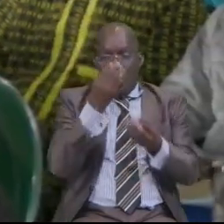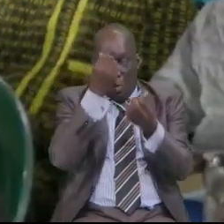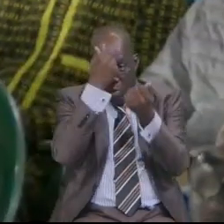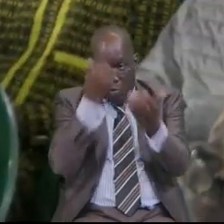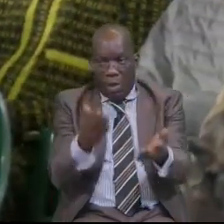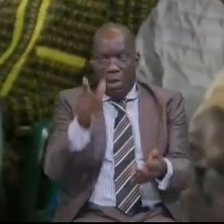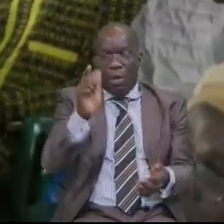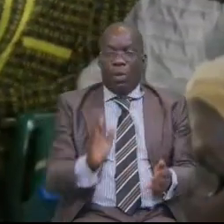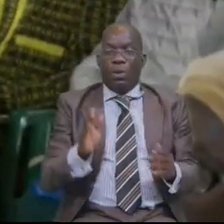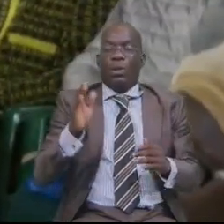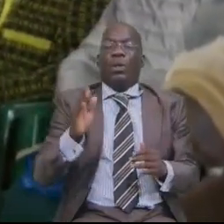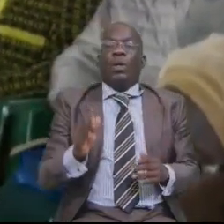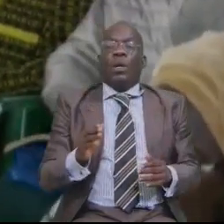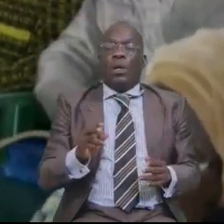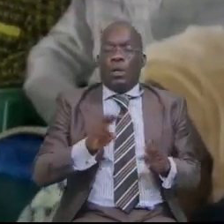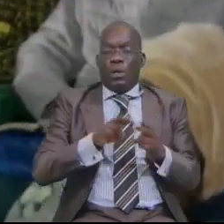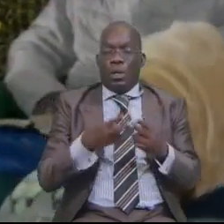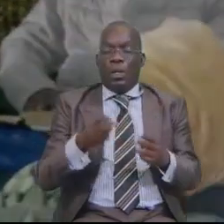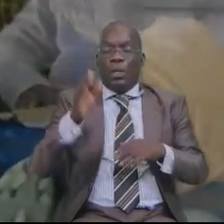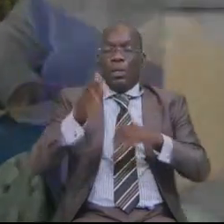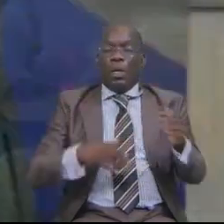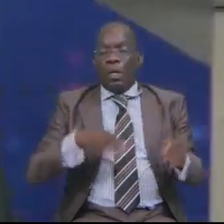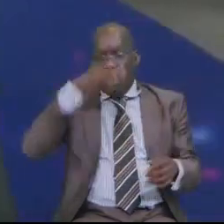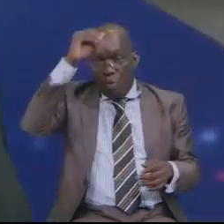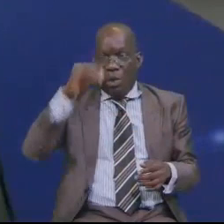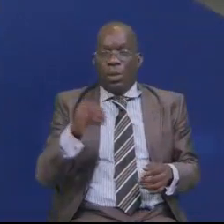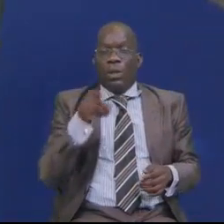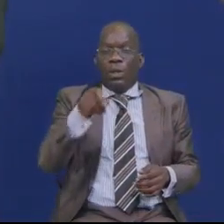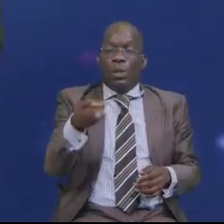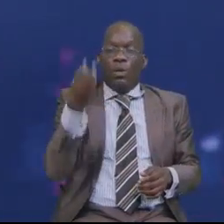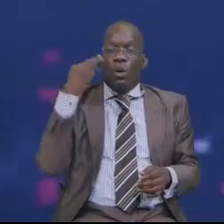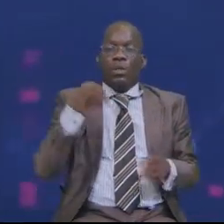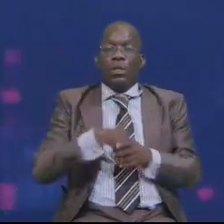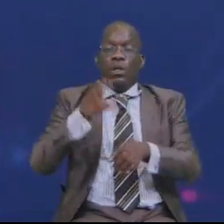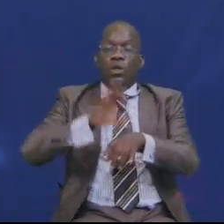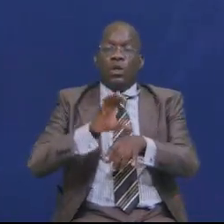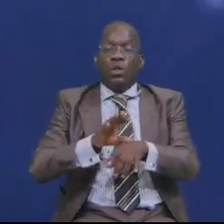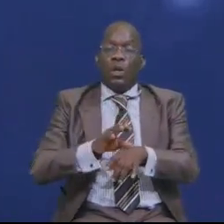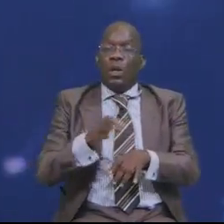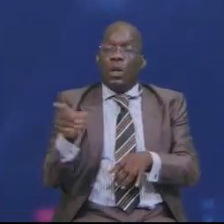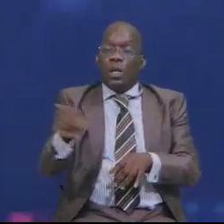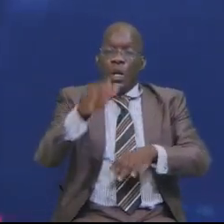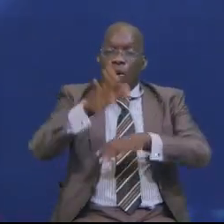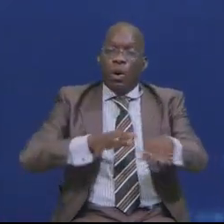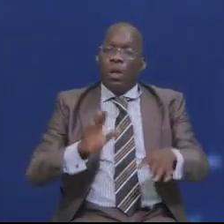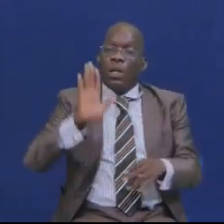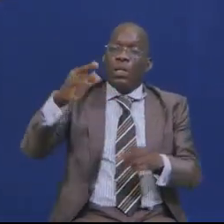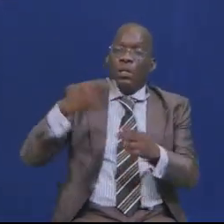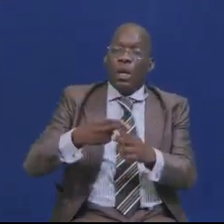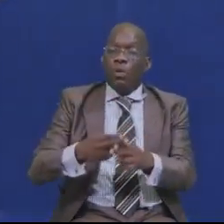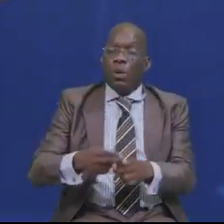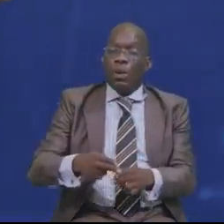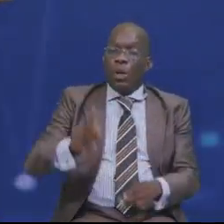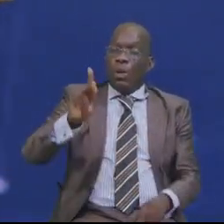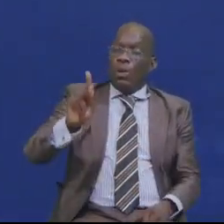men. And eventually, I was in church and I had my name, and they